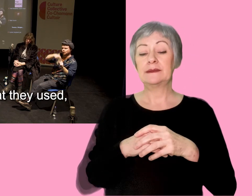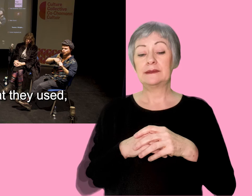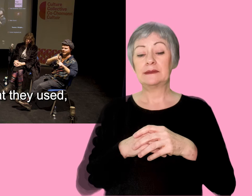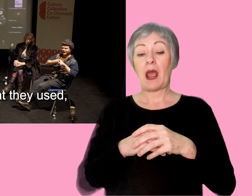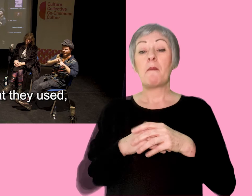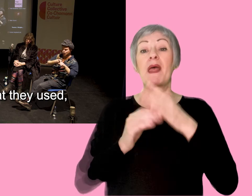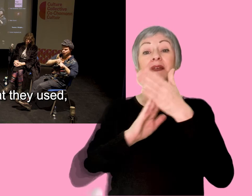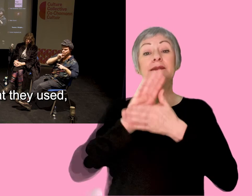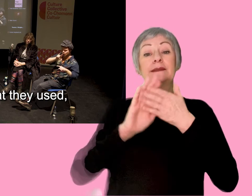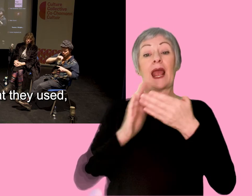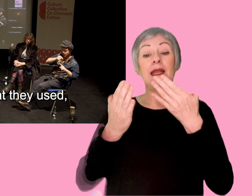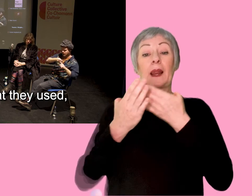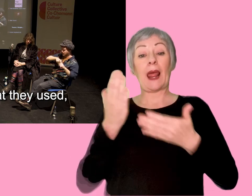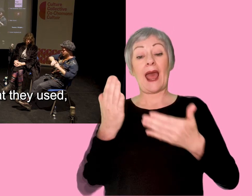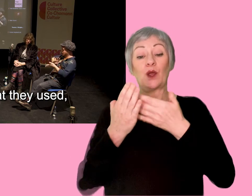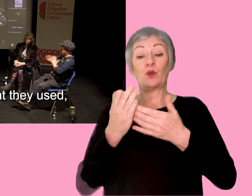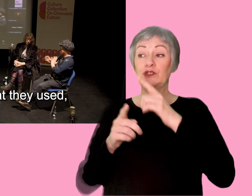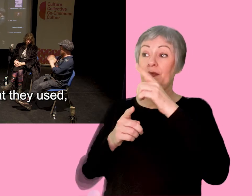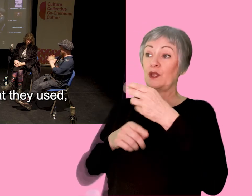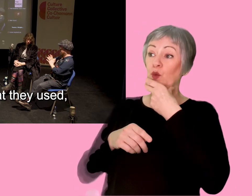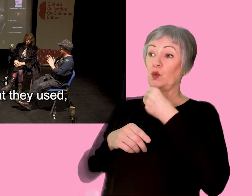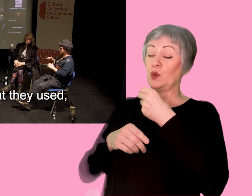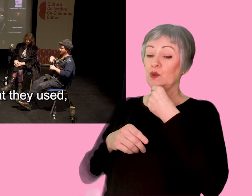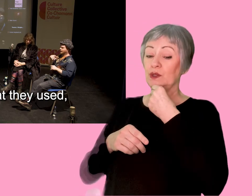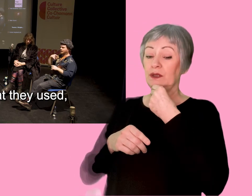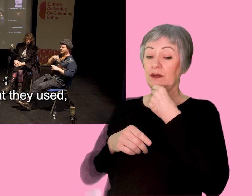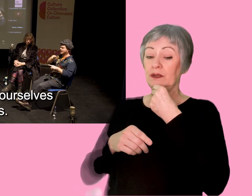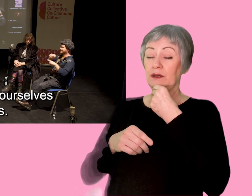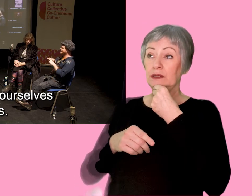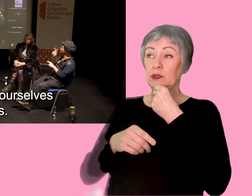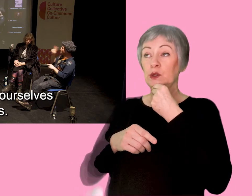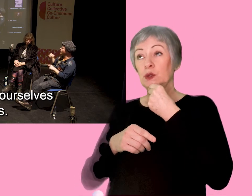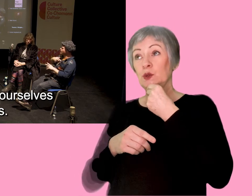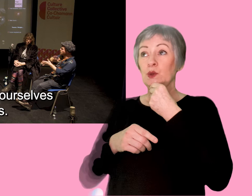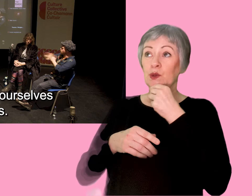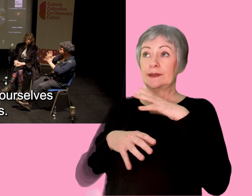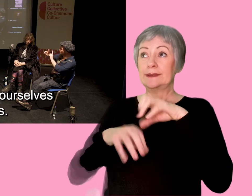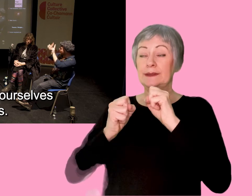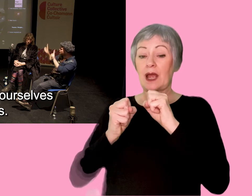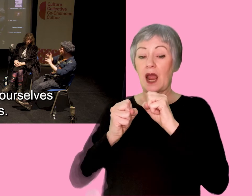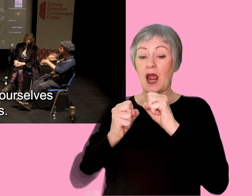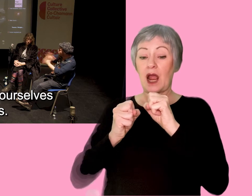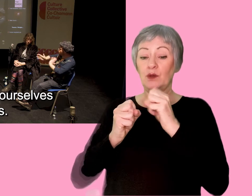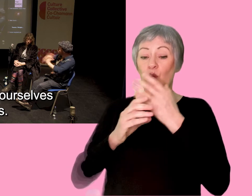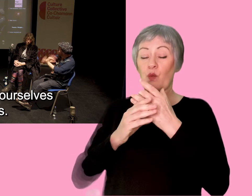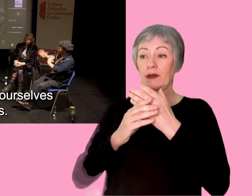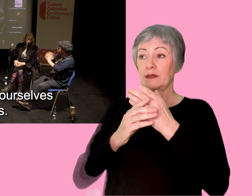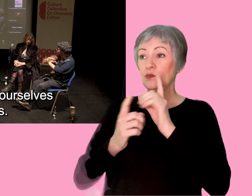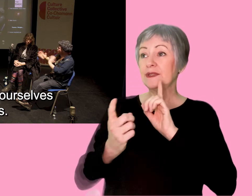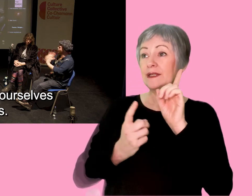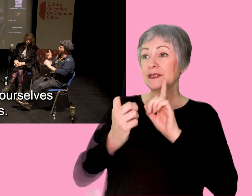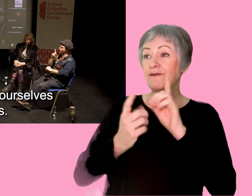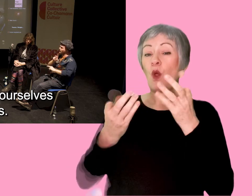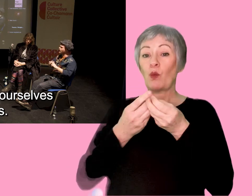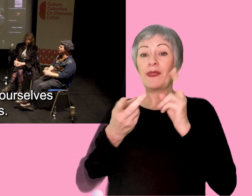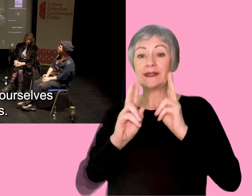And the sign language that they used, we first of all were working between ourselves